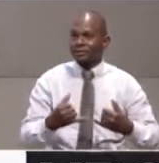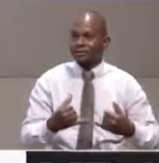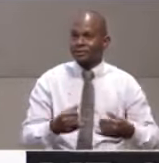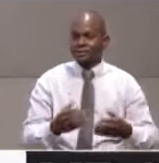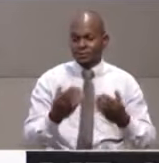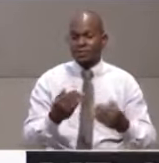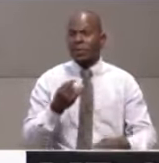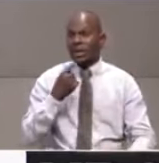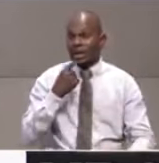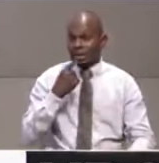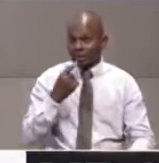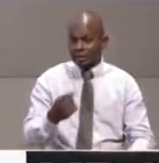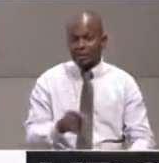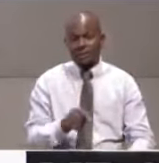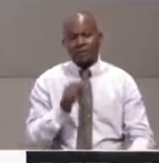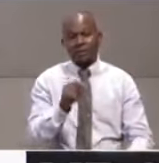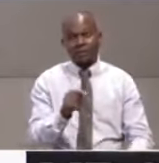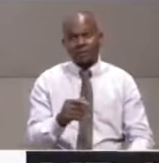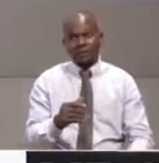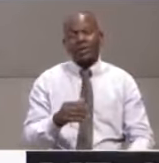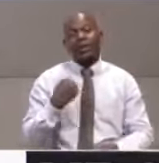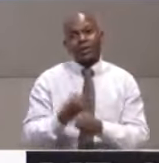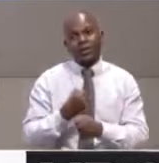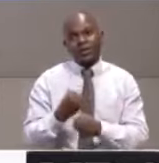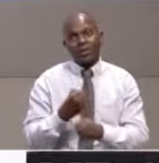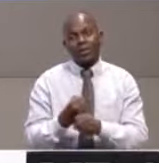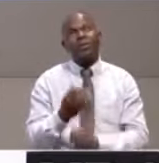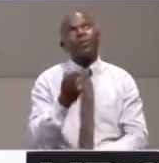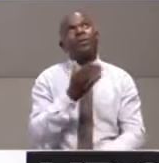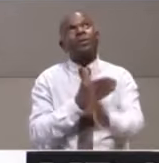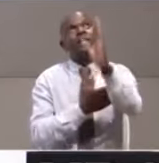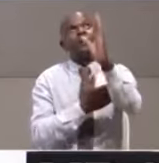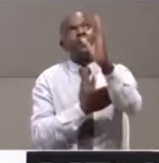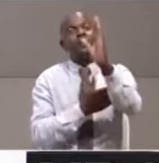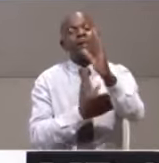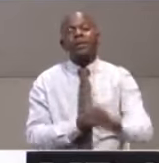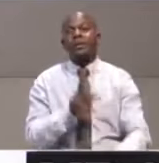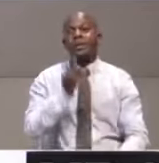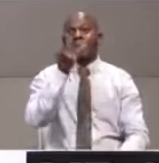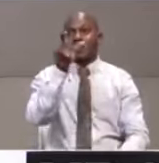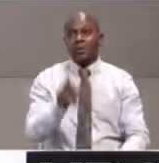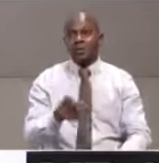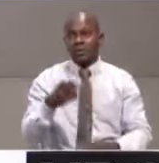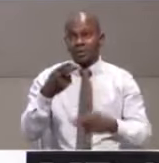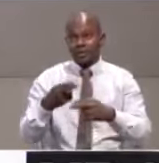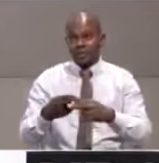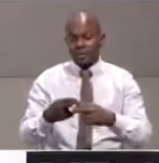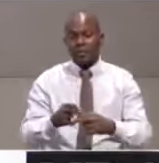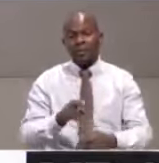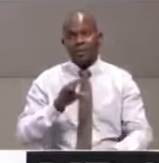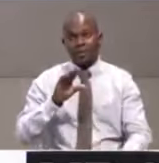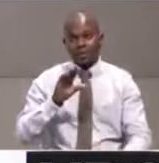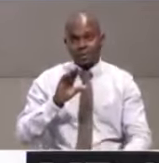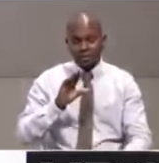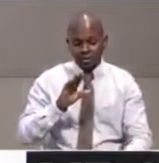And I'm saying this is all by the works of God, that a person in the name of